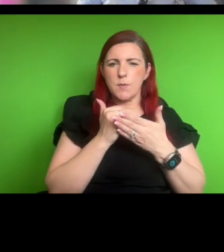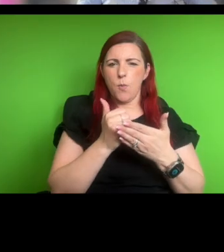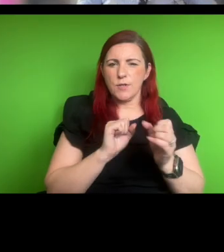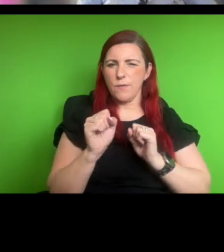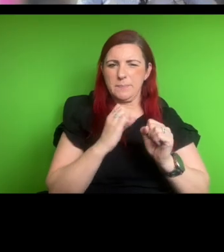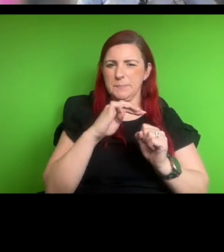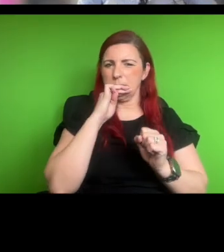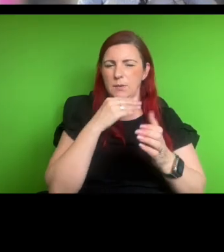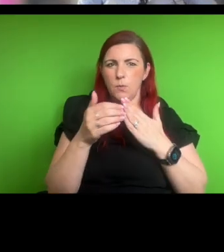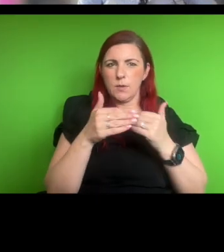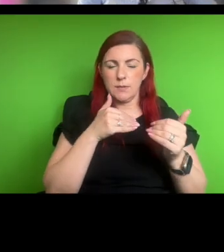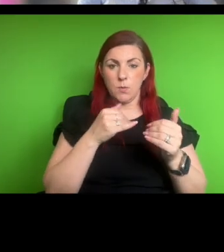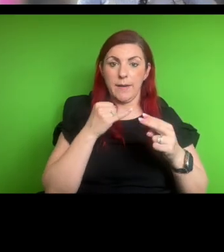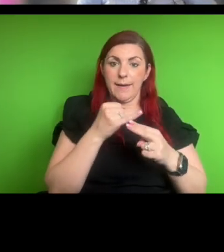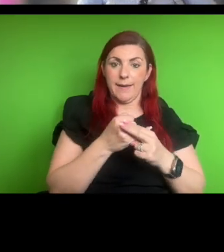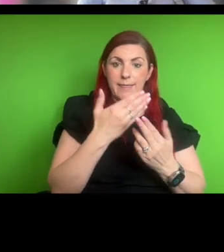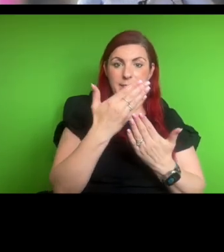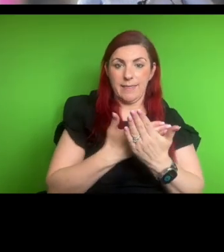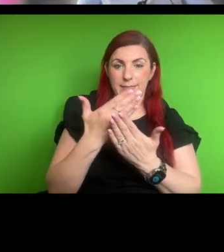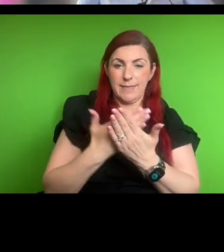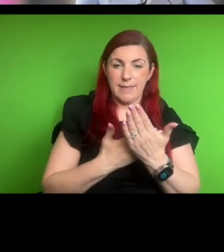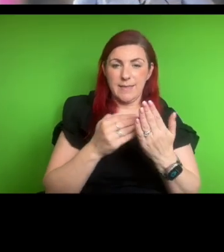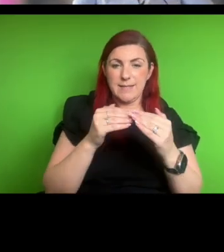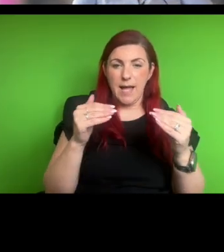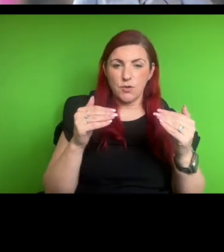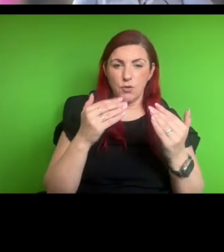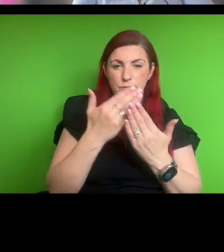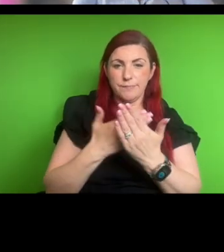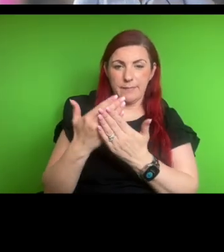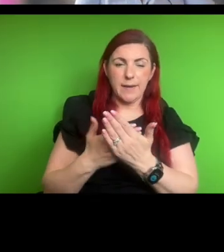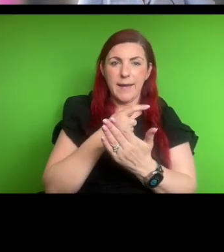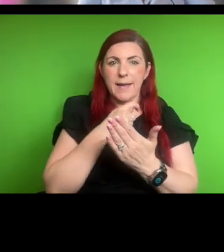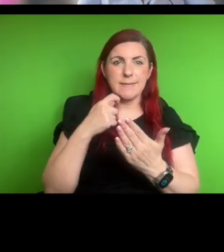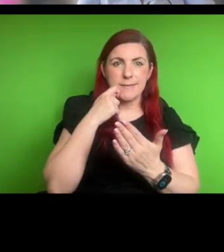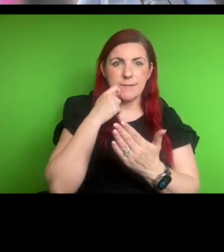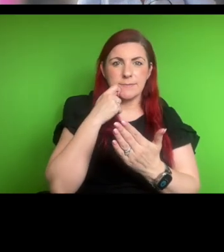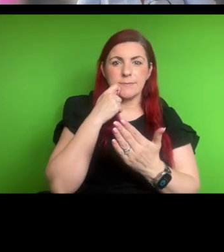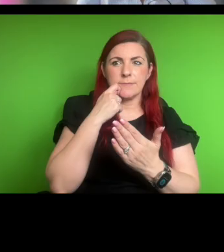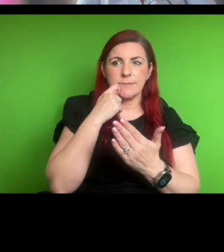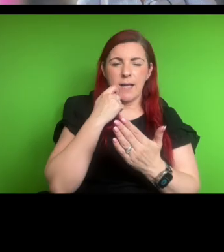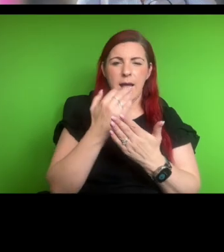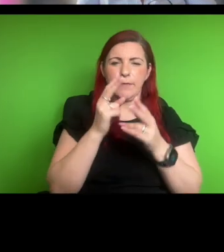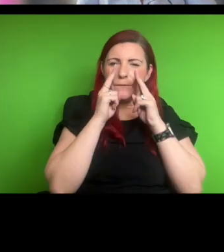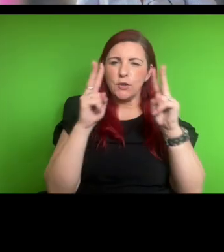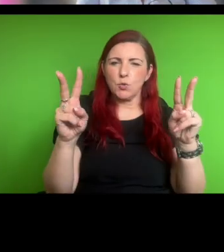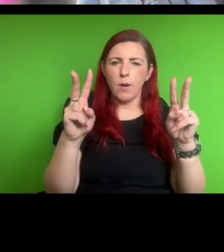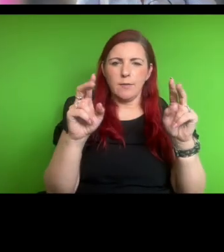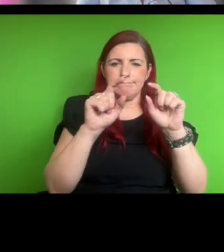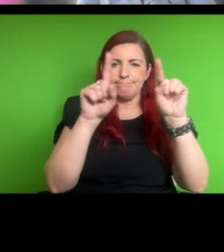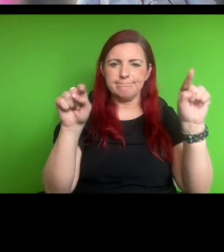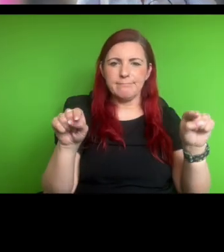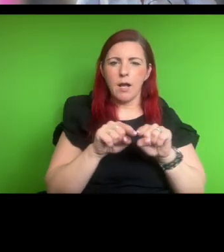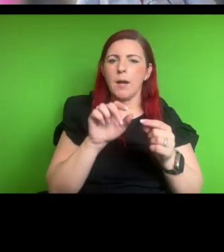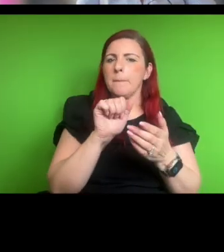a really good figure that tries to set out in figure 1 on page 12 of the standard.